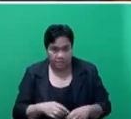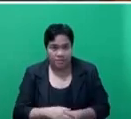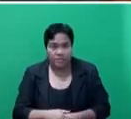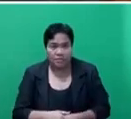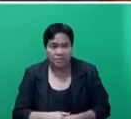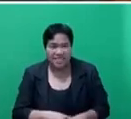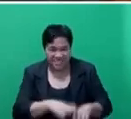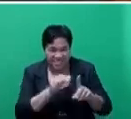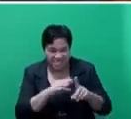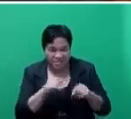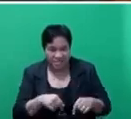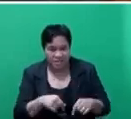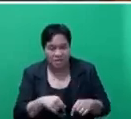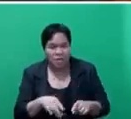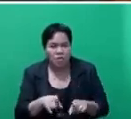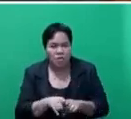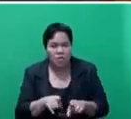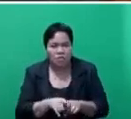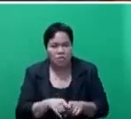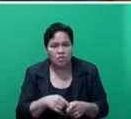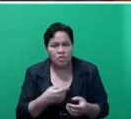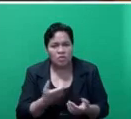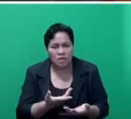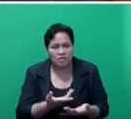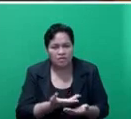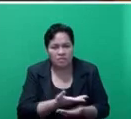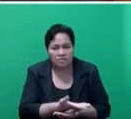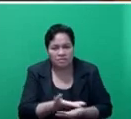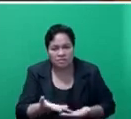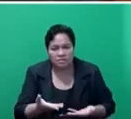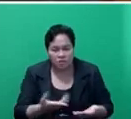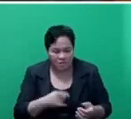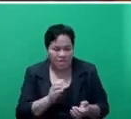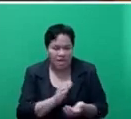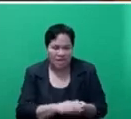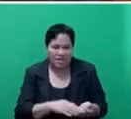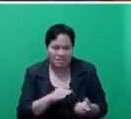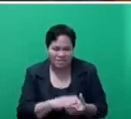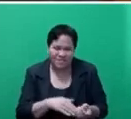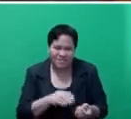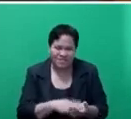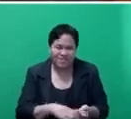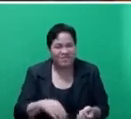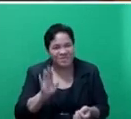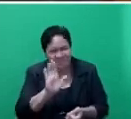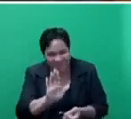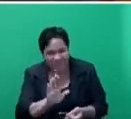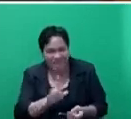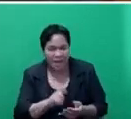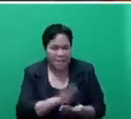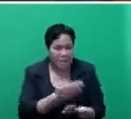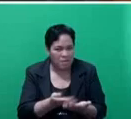model as a people is on Sole Solevaki. We have the solis, we have the kati, we have the barbecue and all that. And to expect